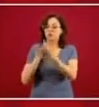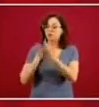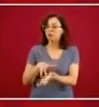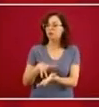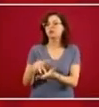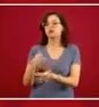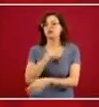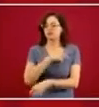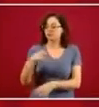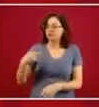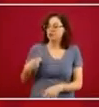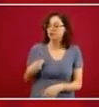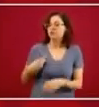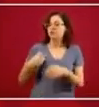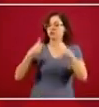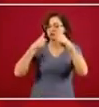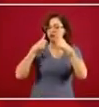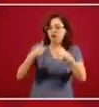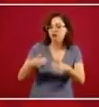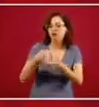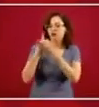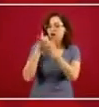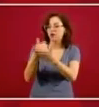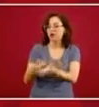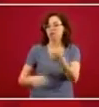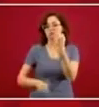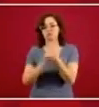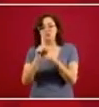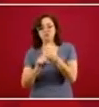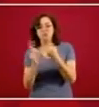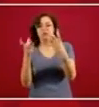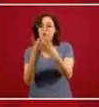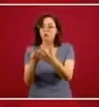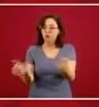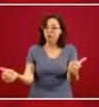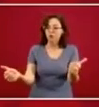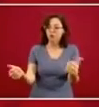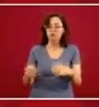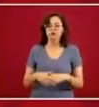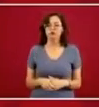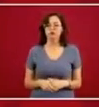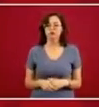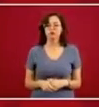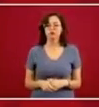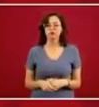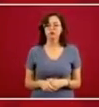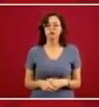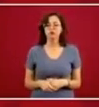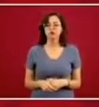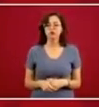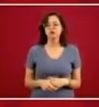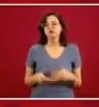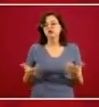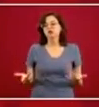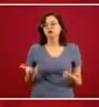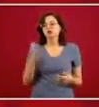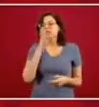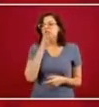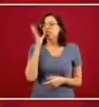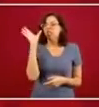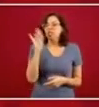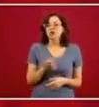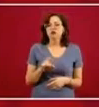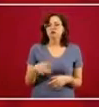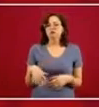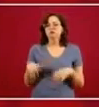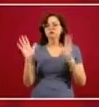So it is important that all companies, big and small and medium-sized, do their fair share in dealing with this